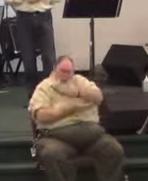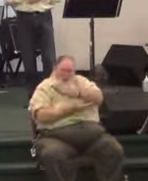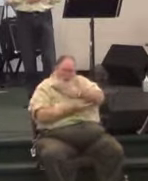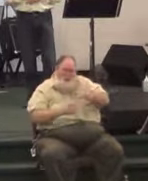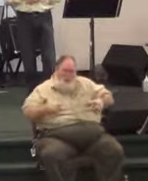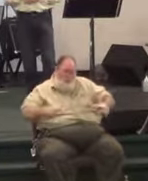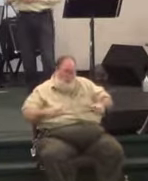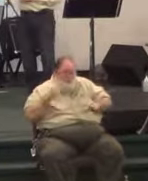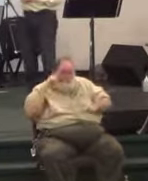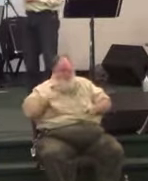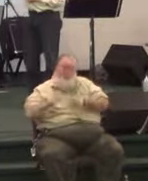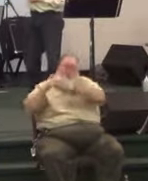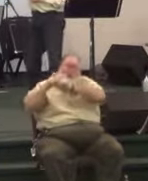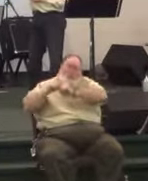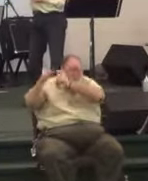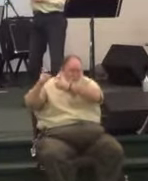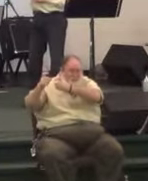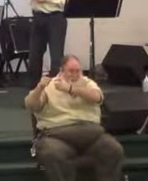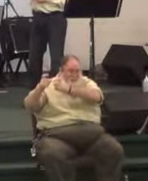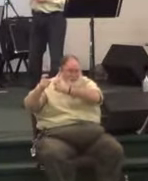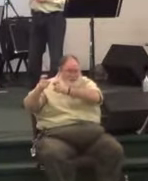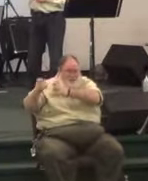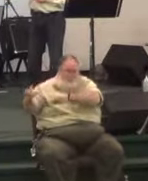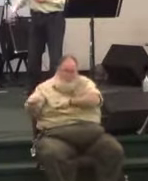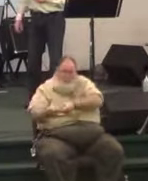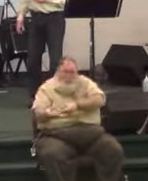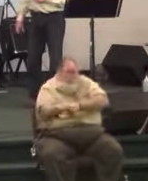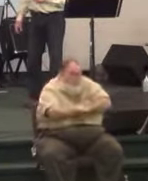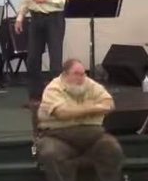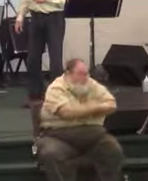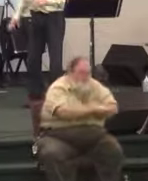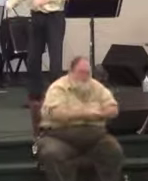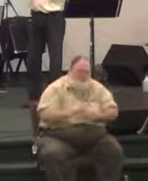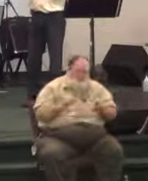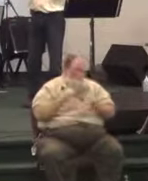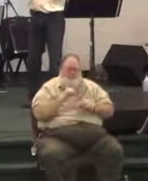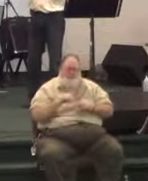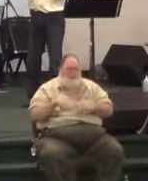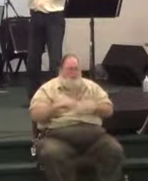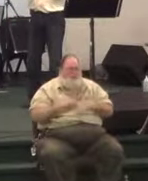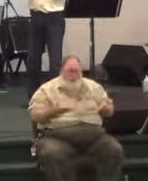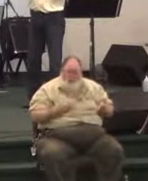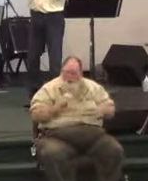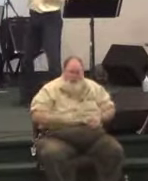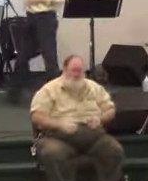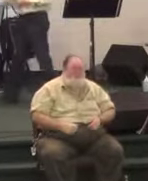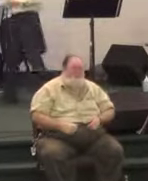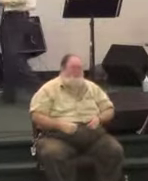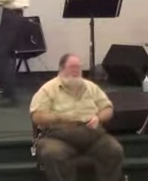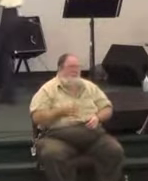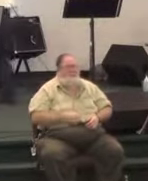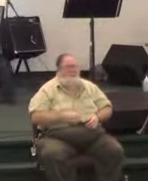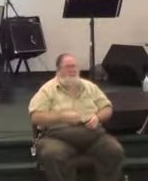the box out there, and then you will reap what you sow. Is everybody okay with that? Yeah.